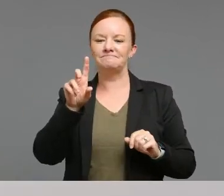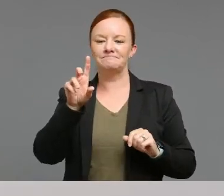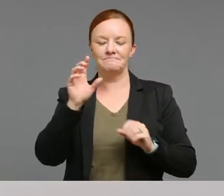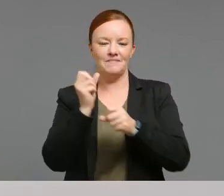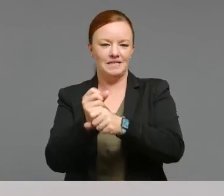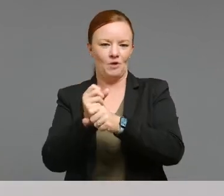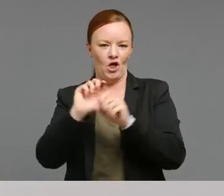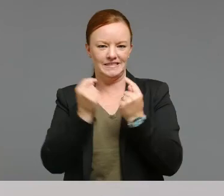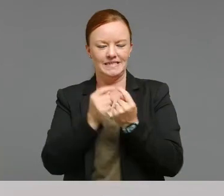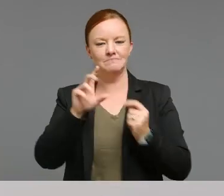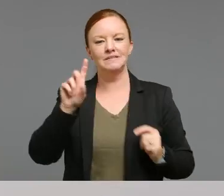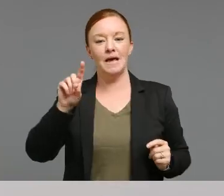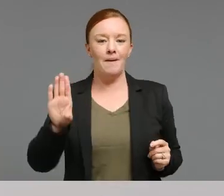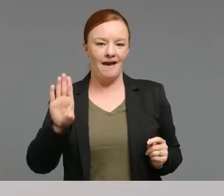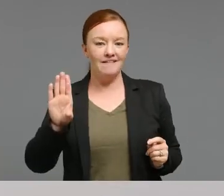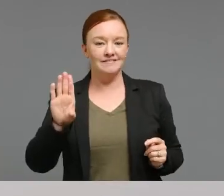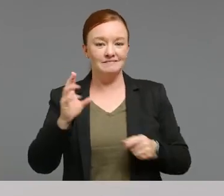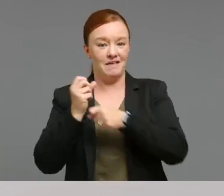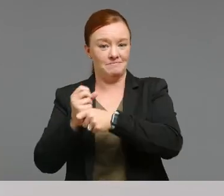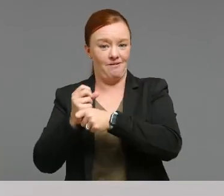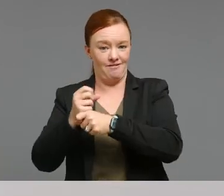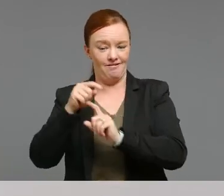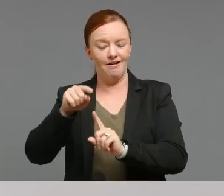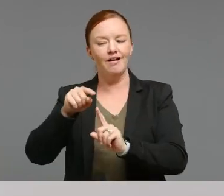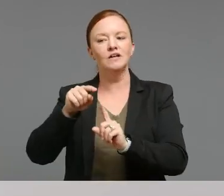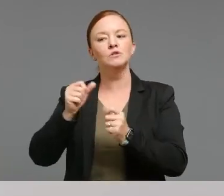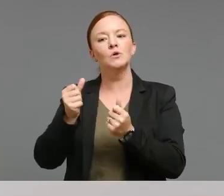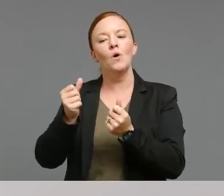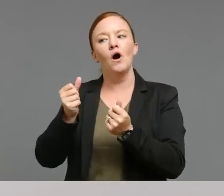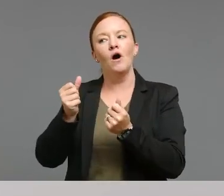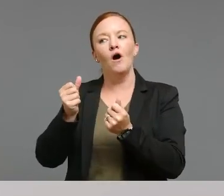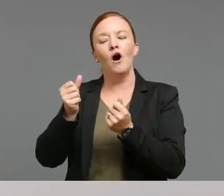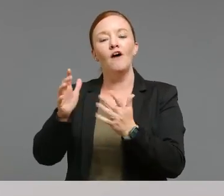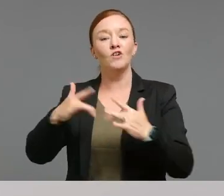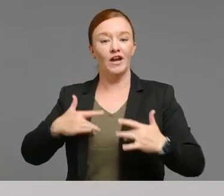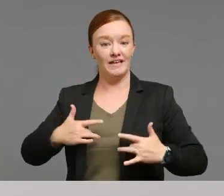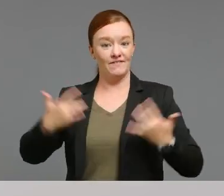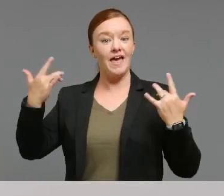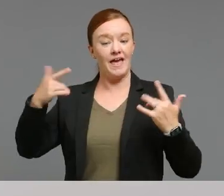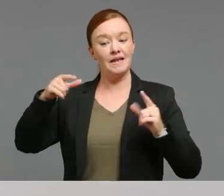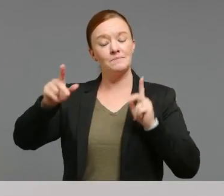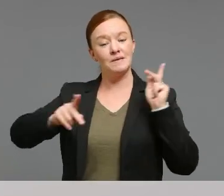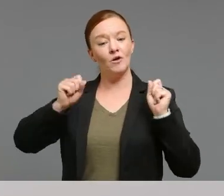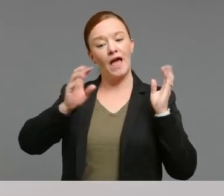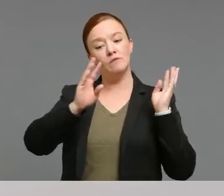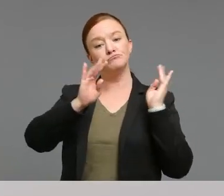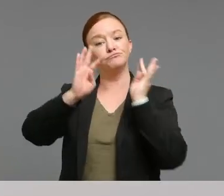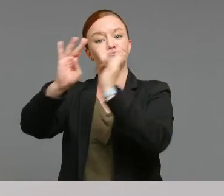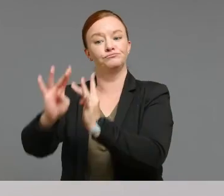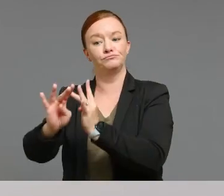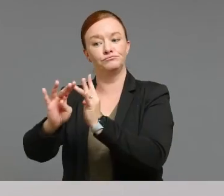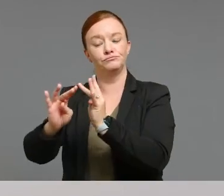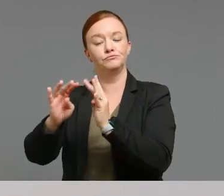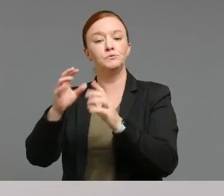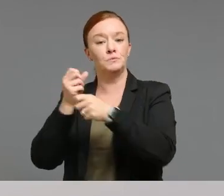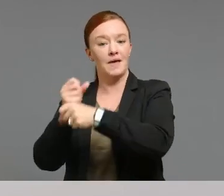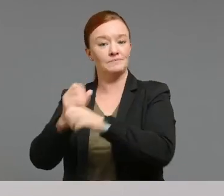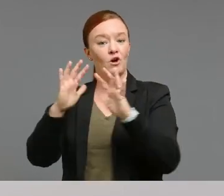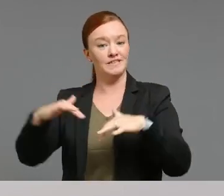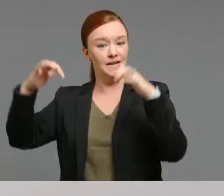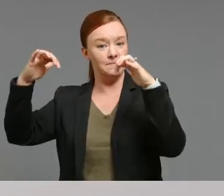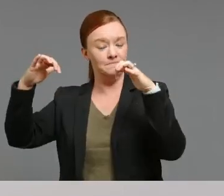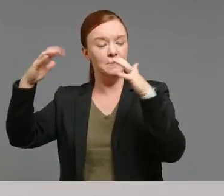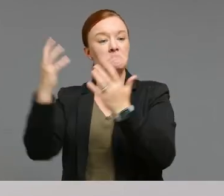a vaccination day, or an event where people can come out to Chase Field and get vaccinated,